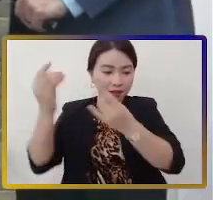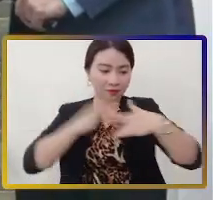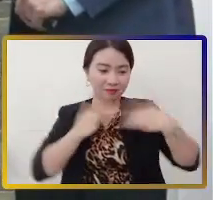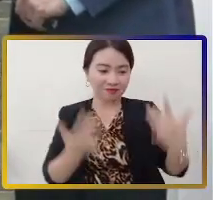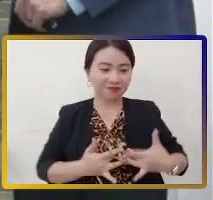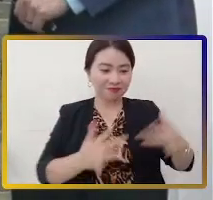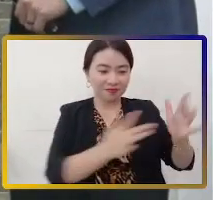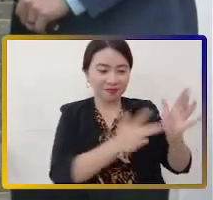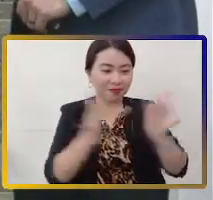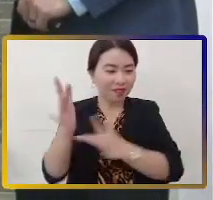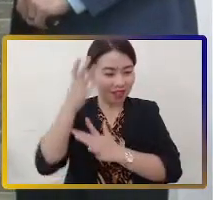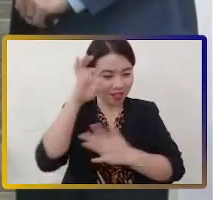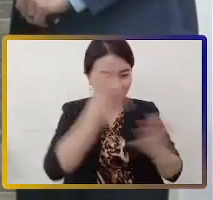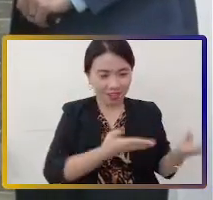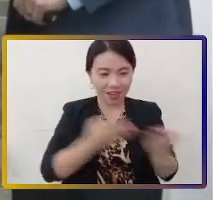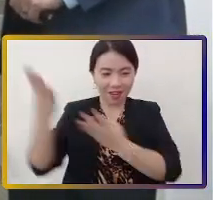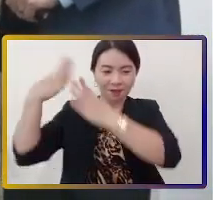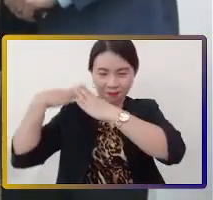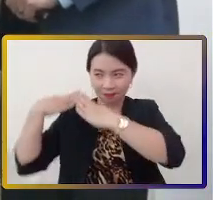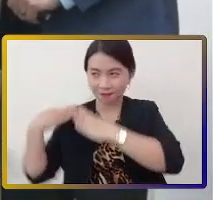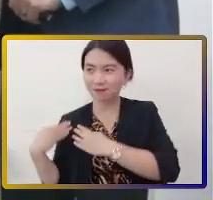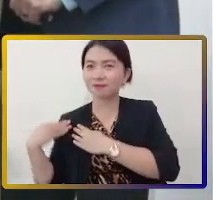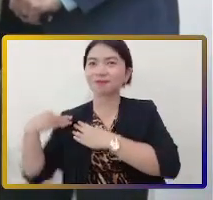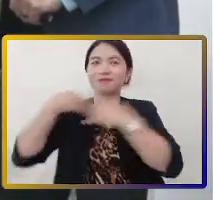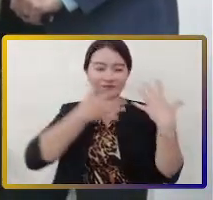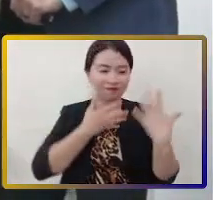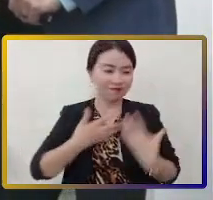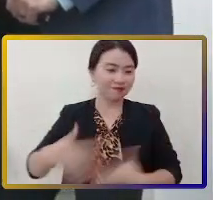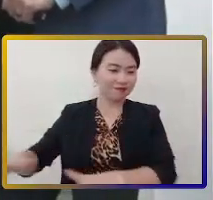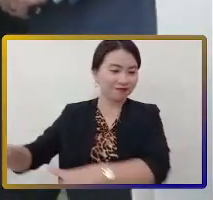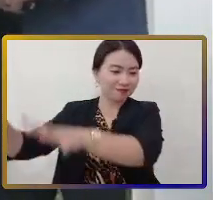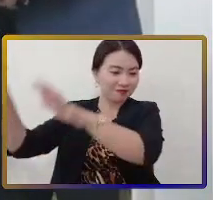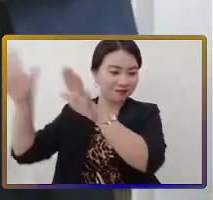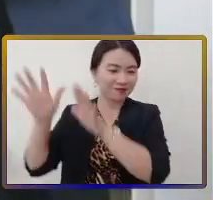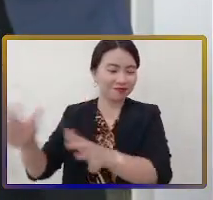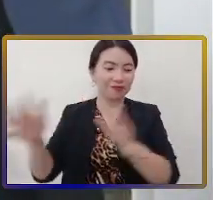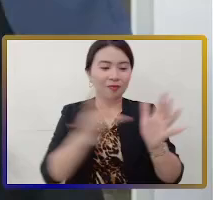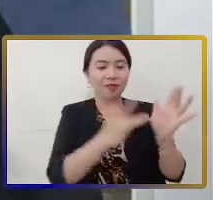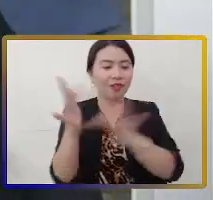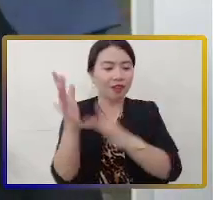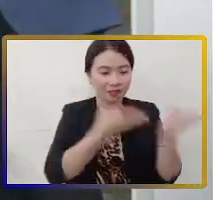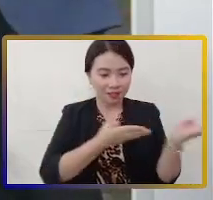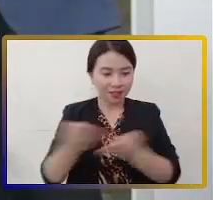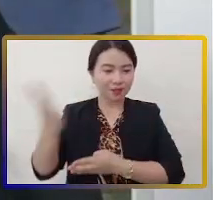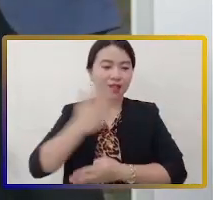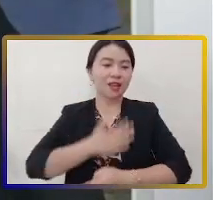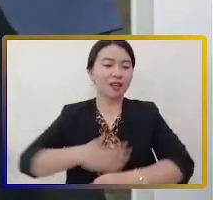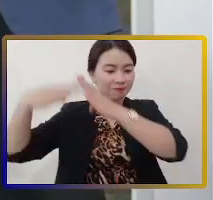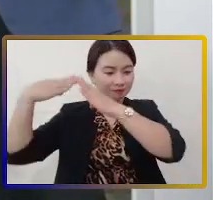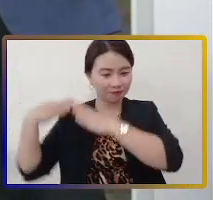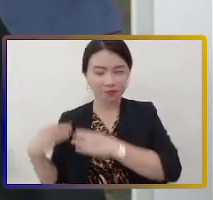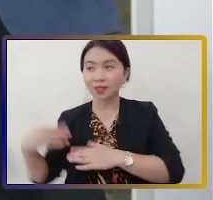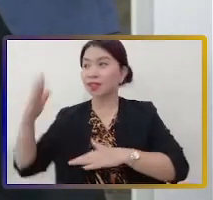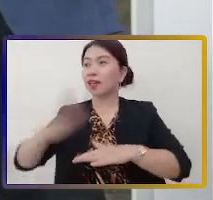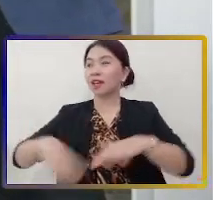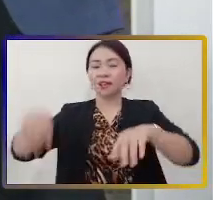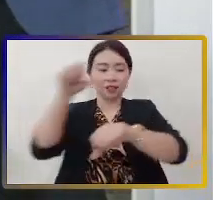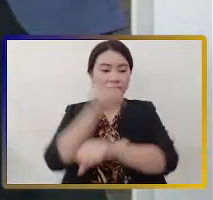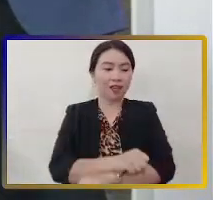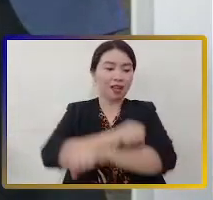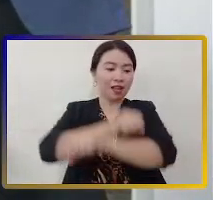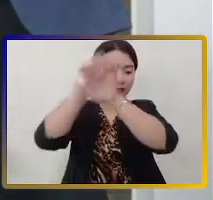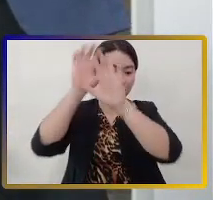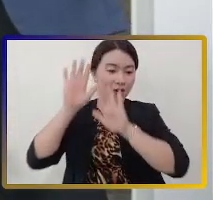my heart to Jesus, and he lifted my burdens away. He lifted my burdens